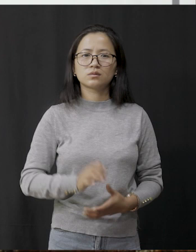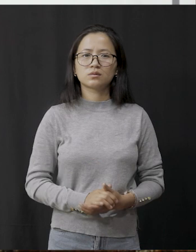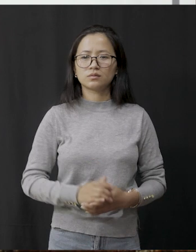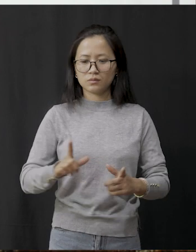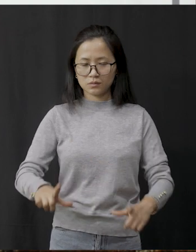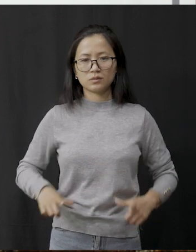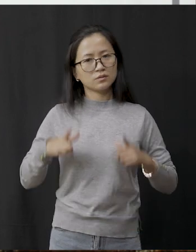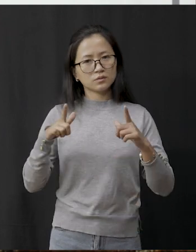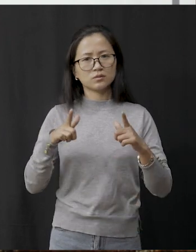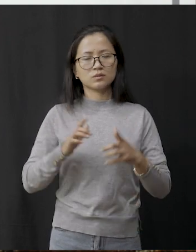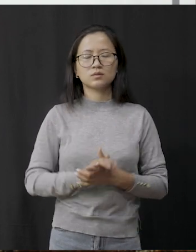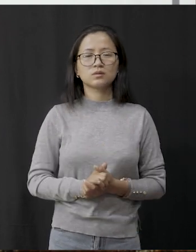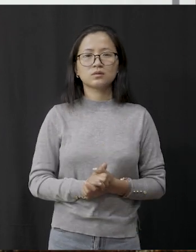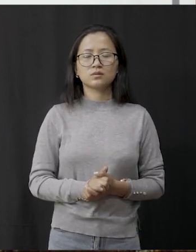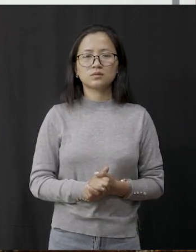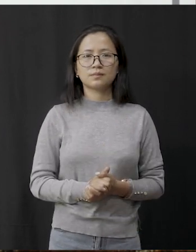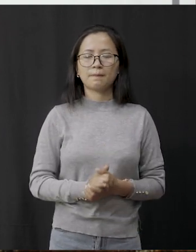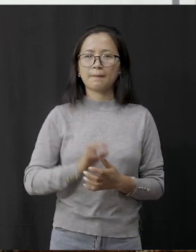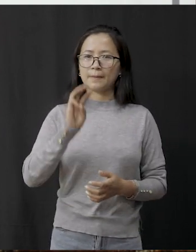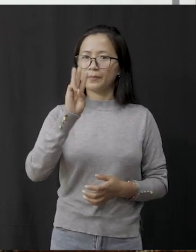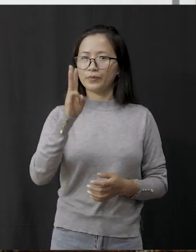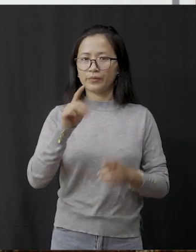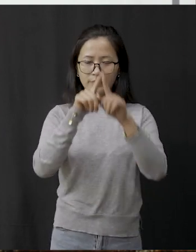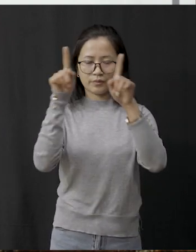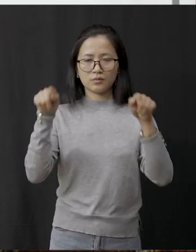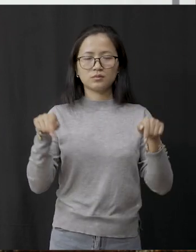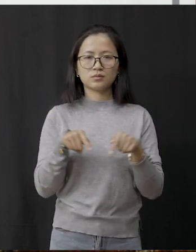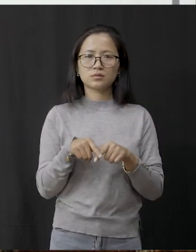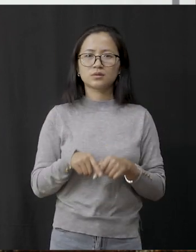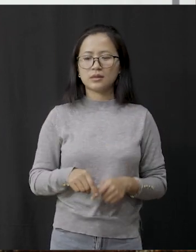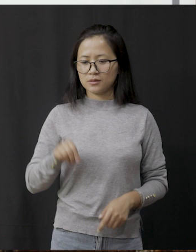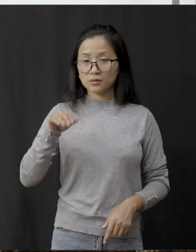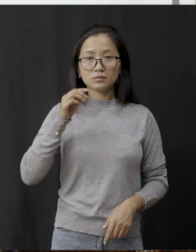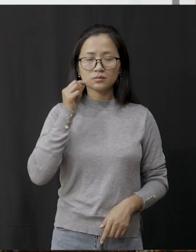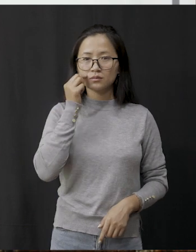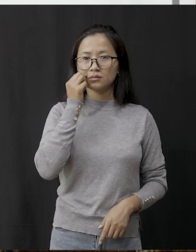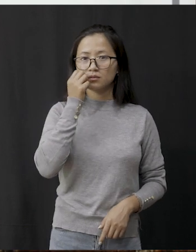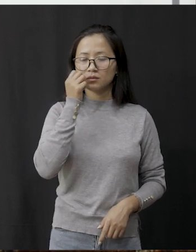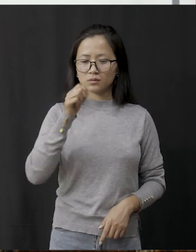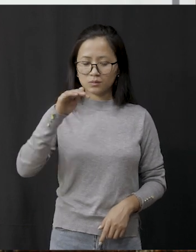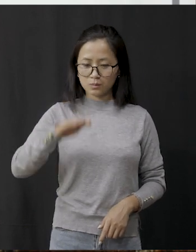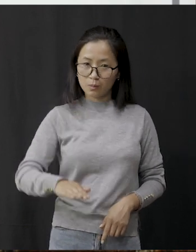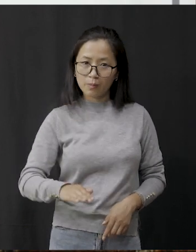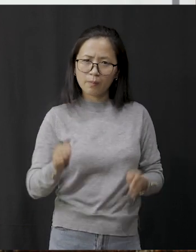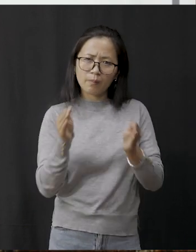for their livelihood. From this tree picture, we can see this small guy is working.